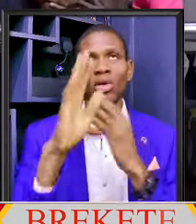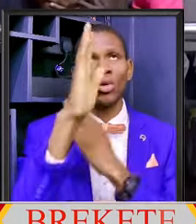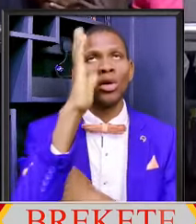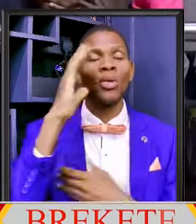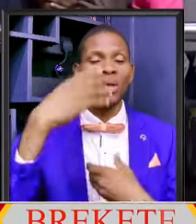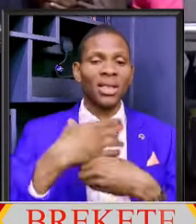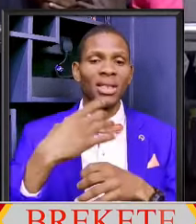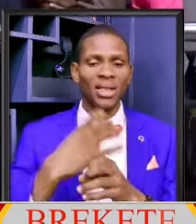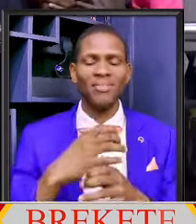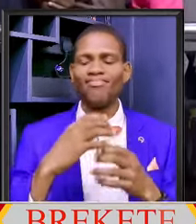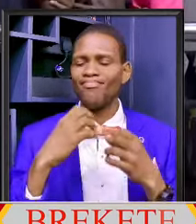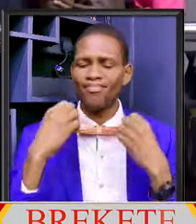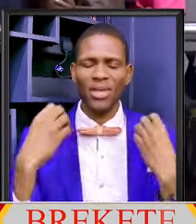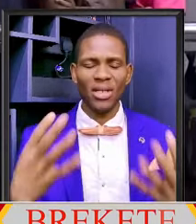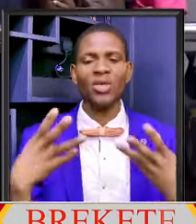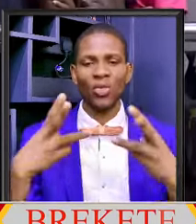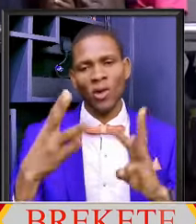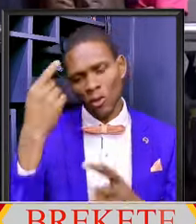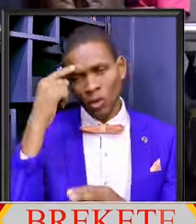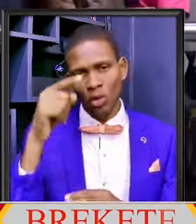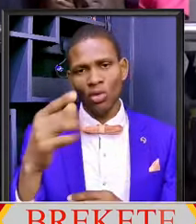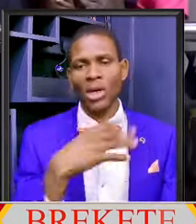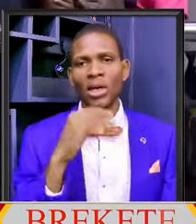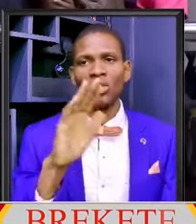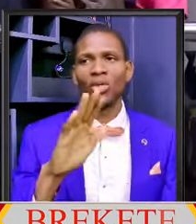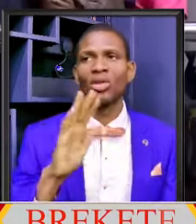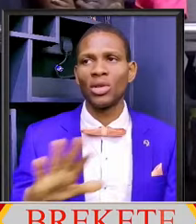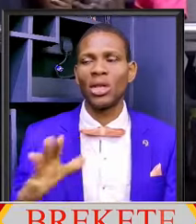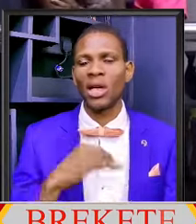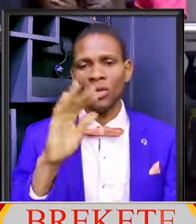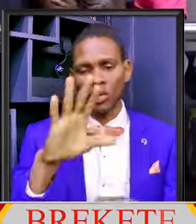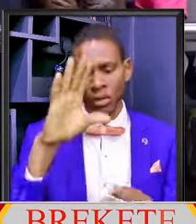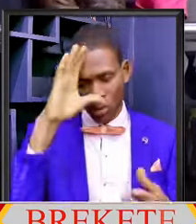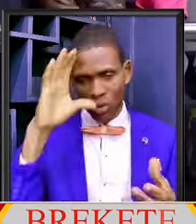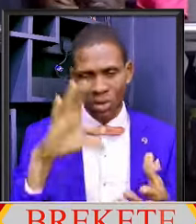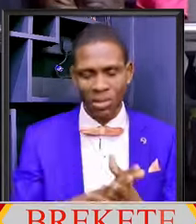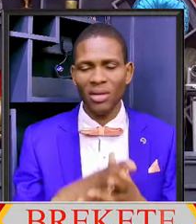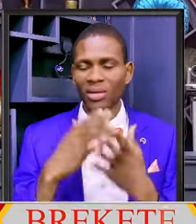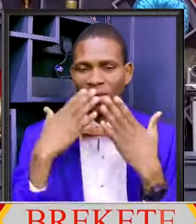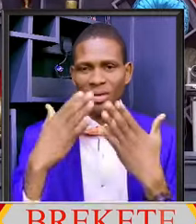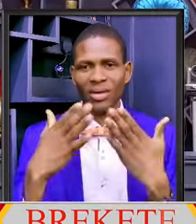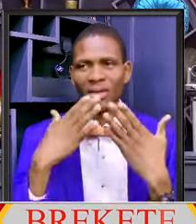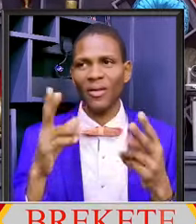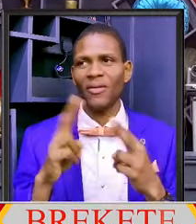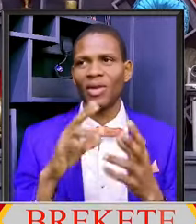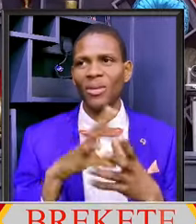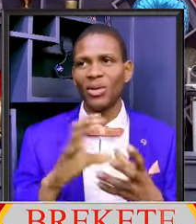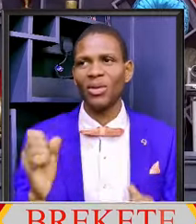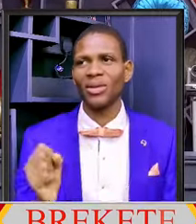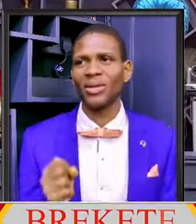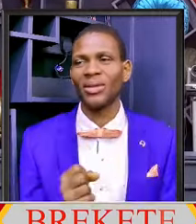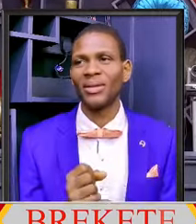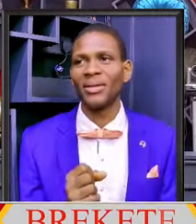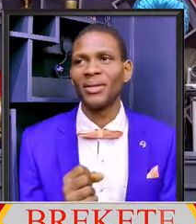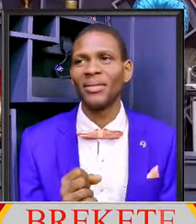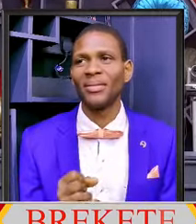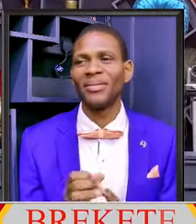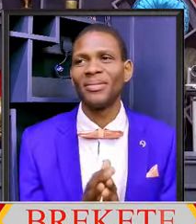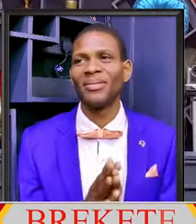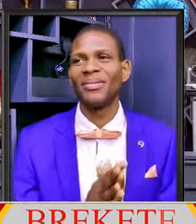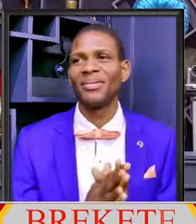create multiple ways for you and your children. Amen. And your husband. Amen. Thank you very much.